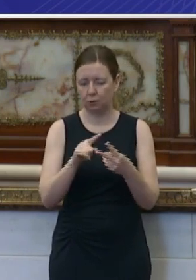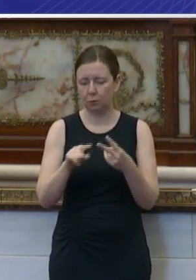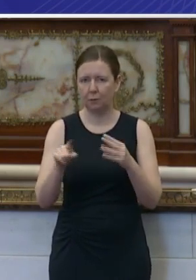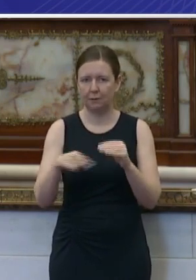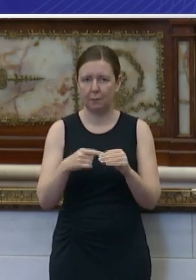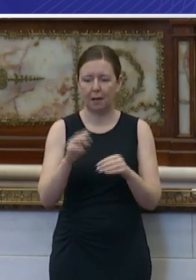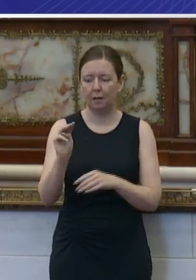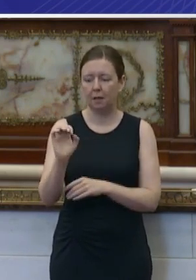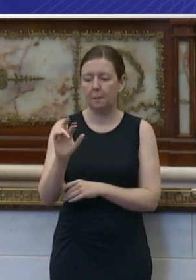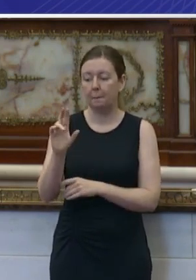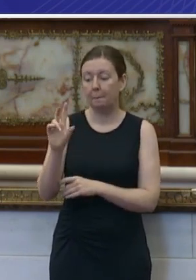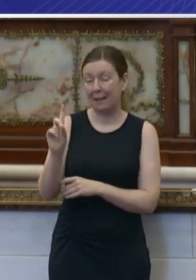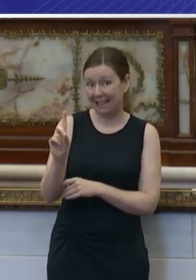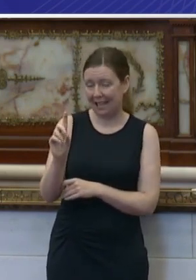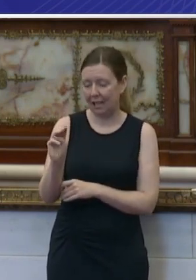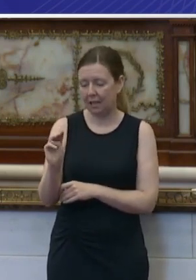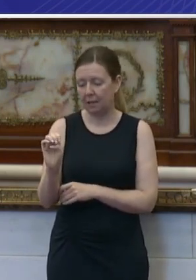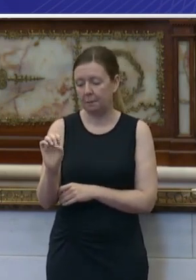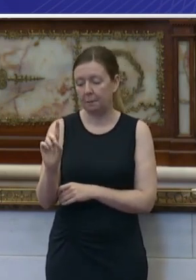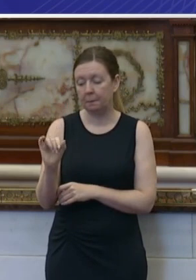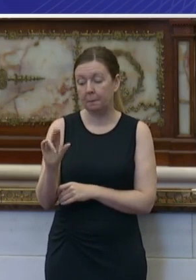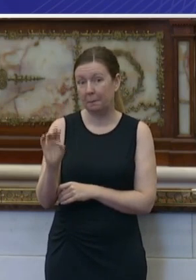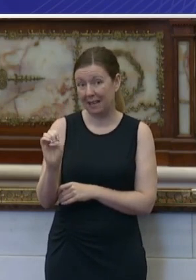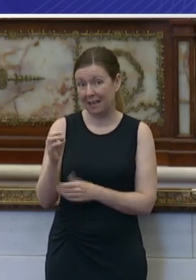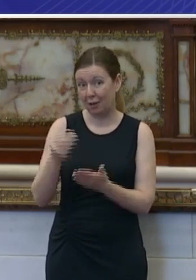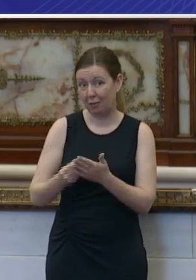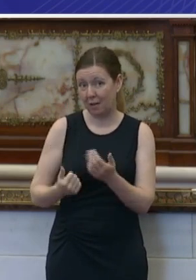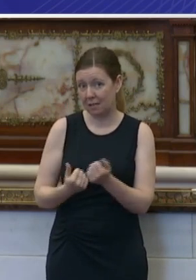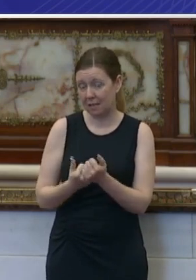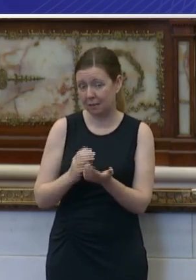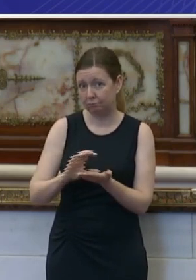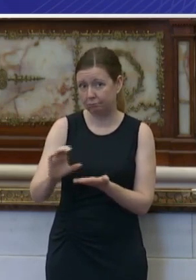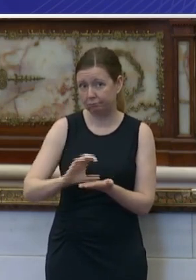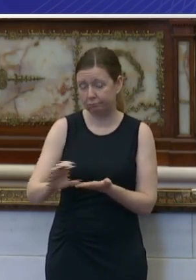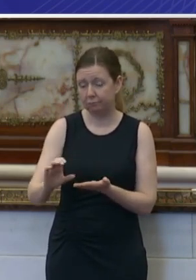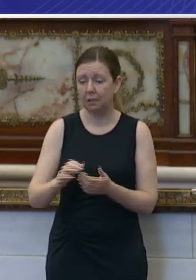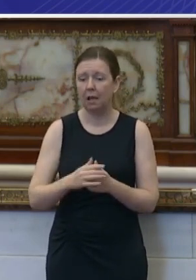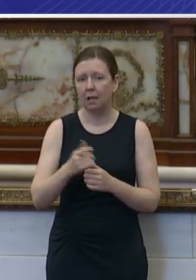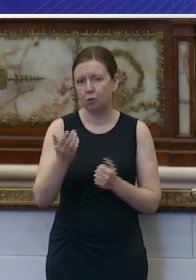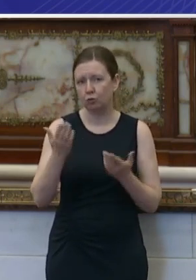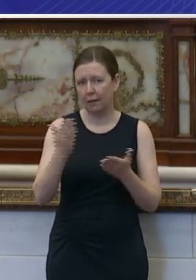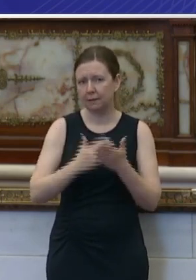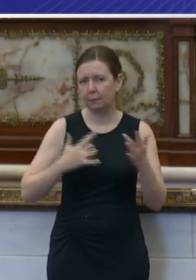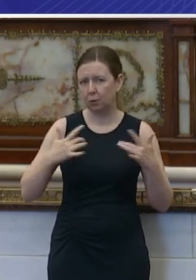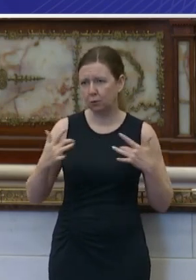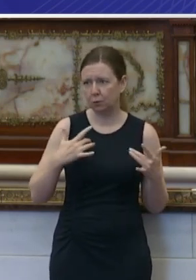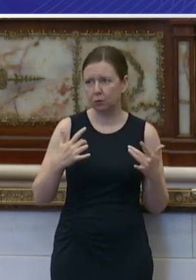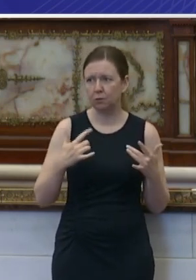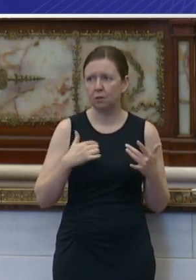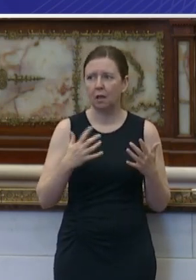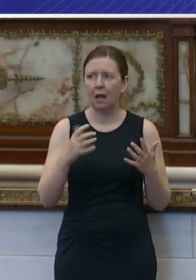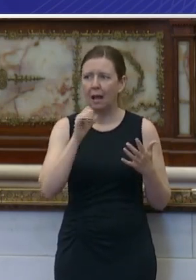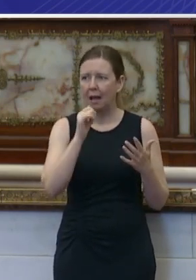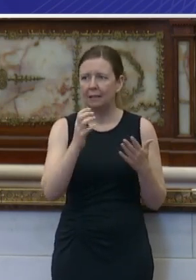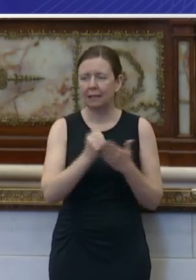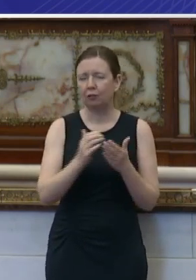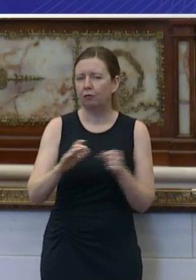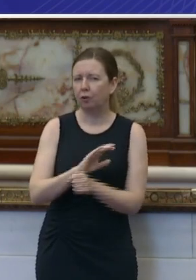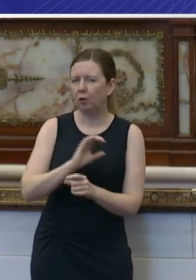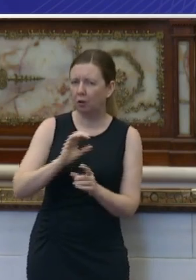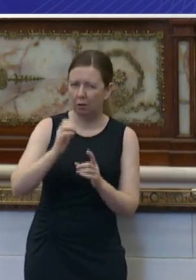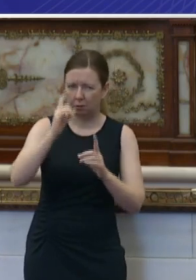regarding Medicaid or Medicare funded individuals, and you raised some concerns. So I didn't get a full